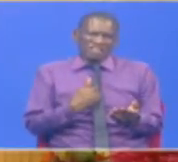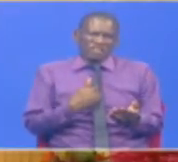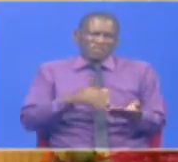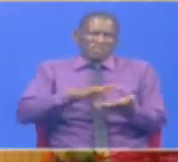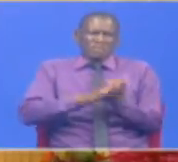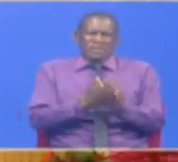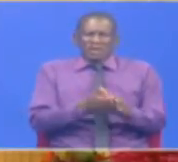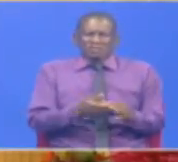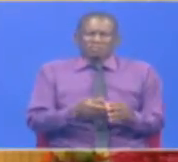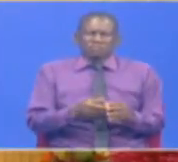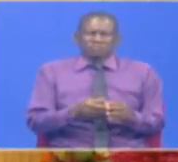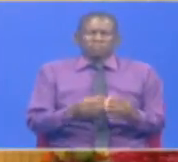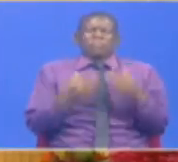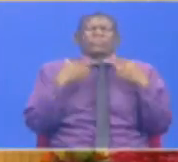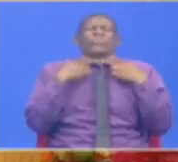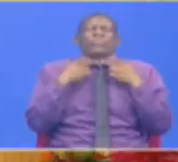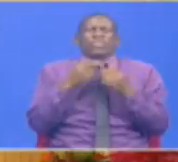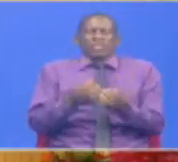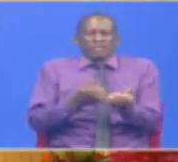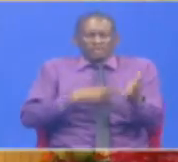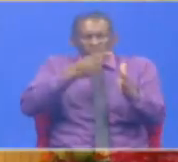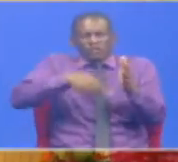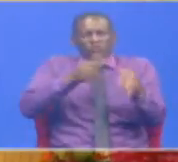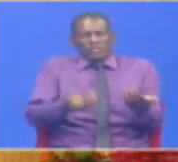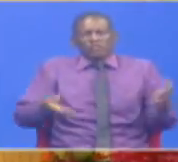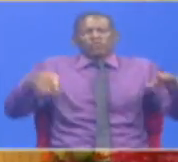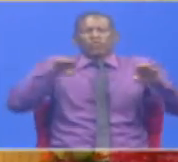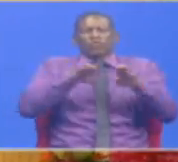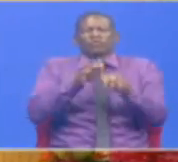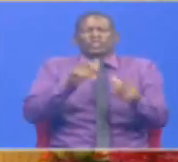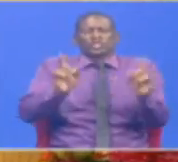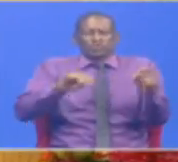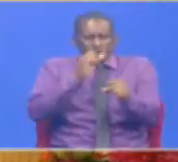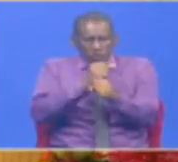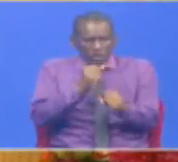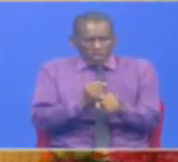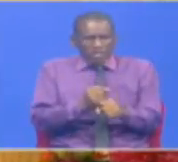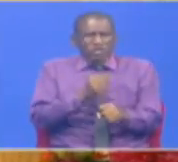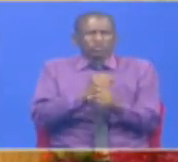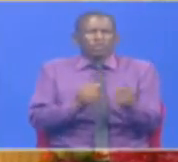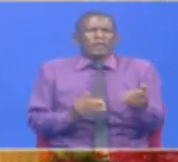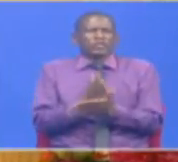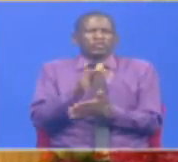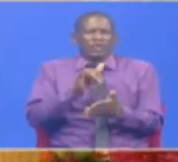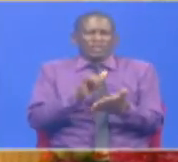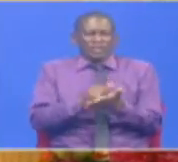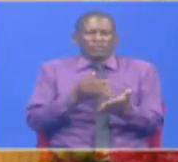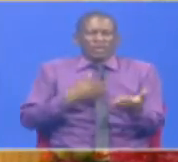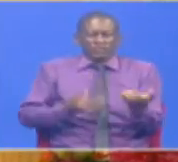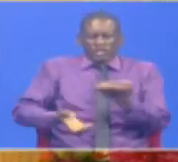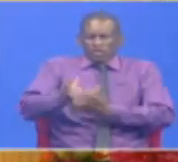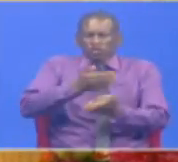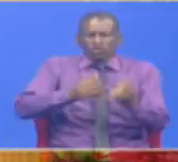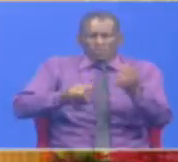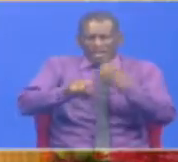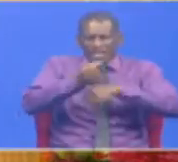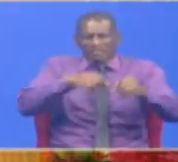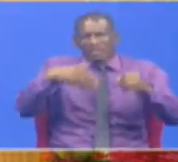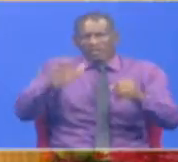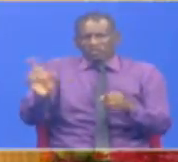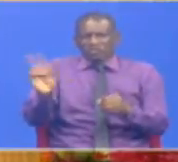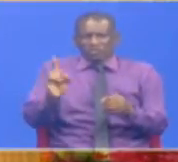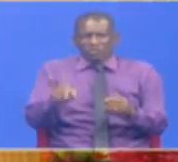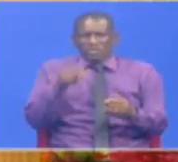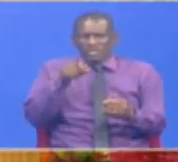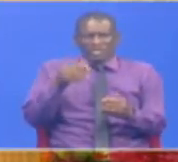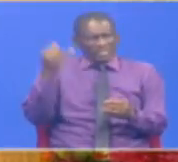dormant, have been closed and not functional, to make sure that there is economic activity beyond Nairobi. That was the